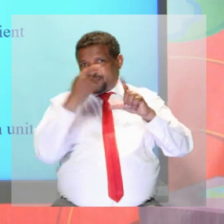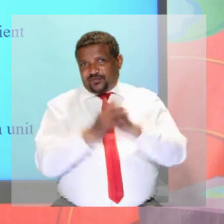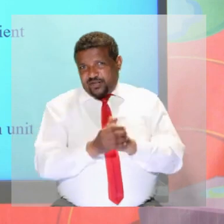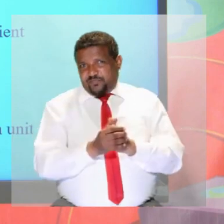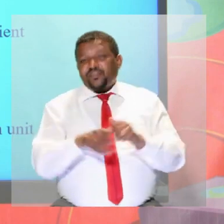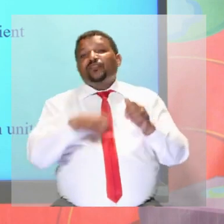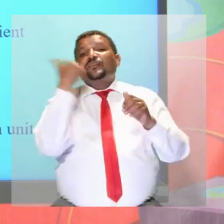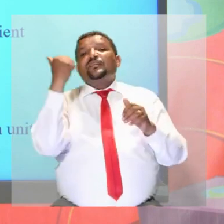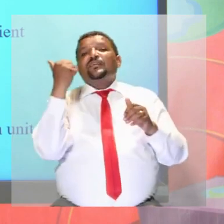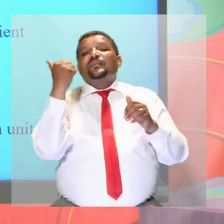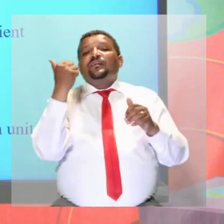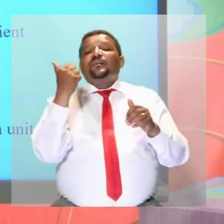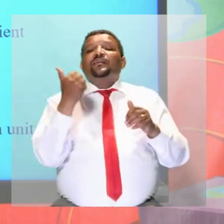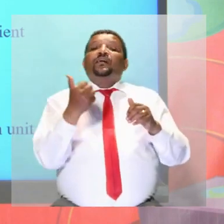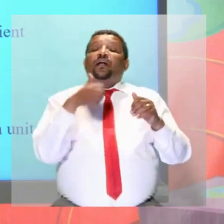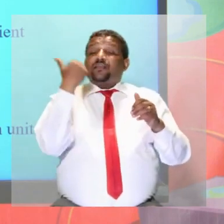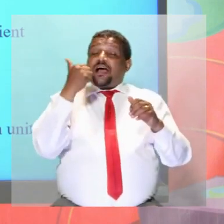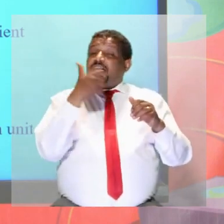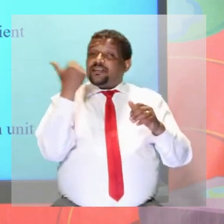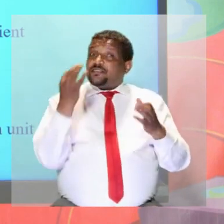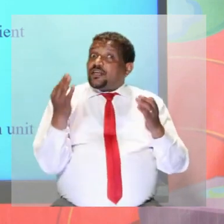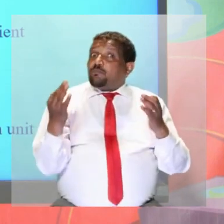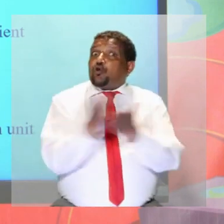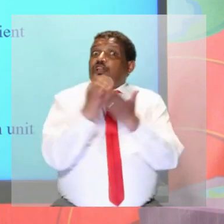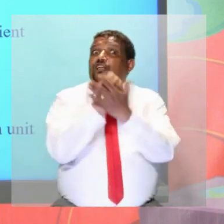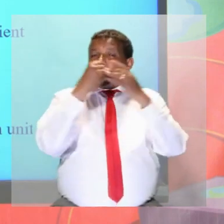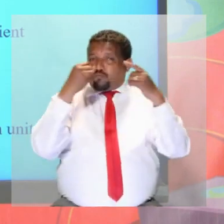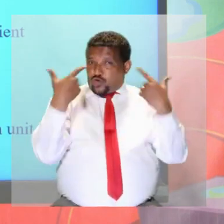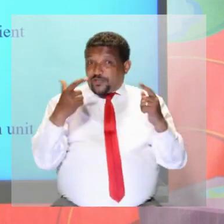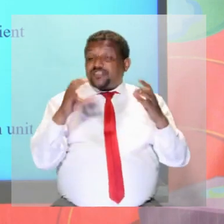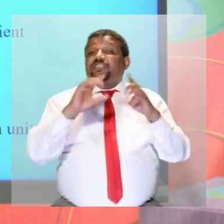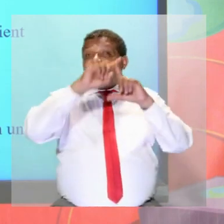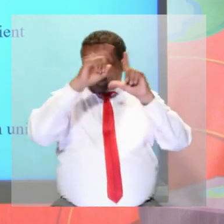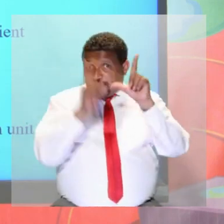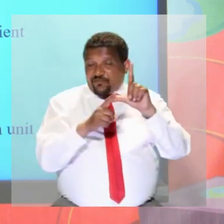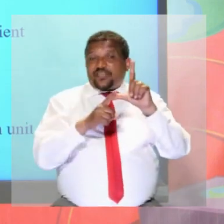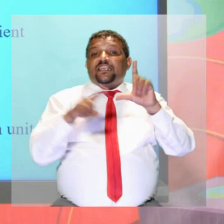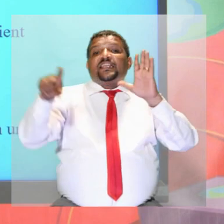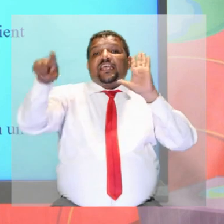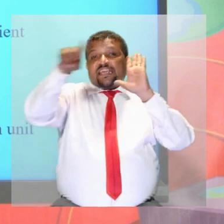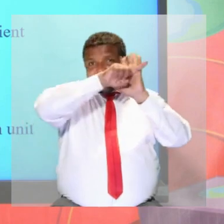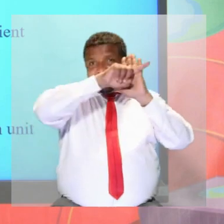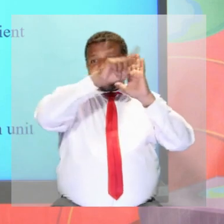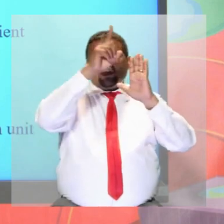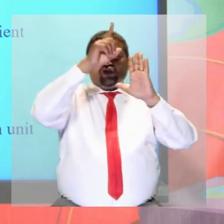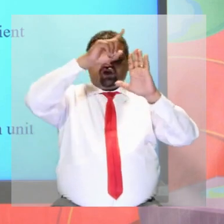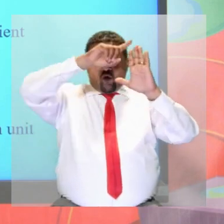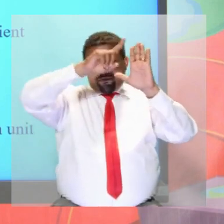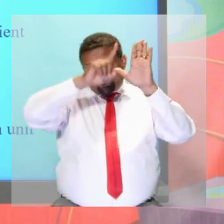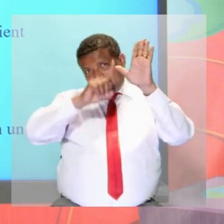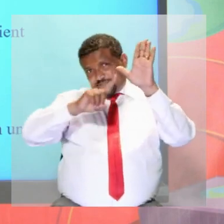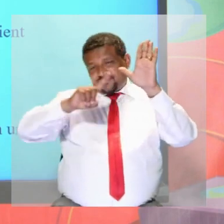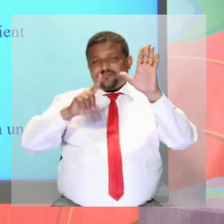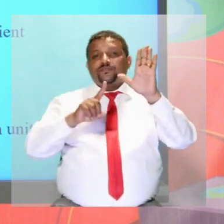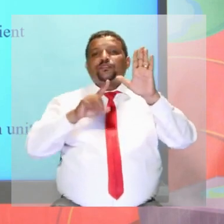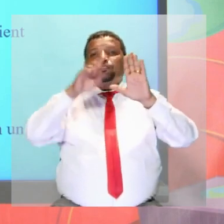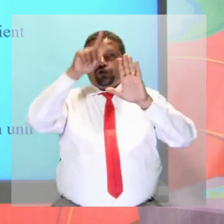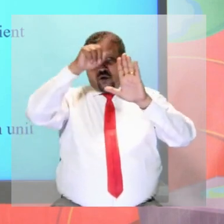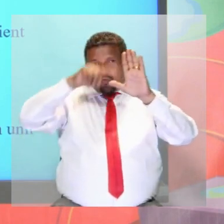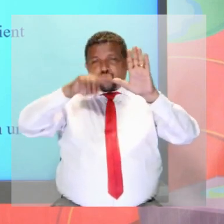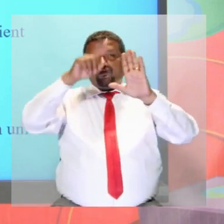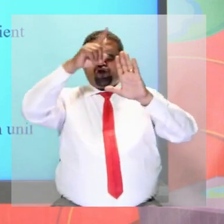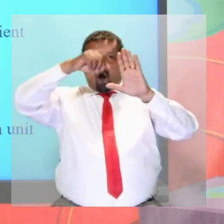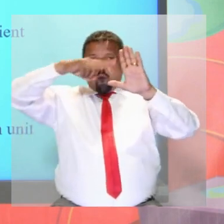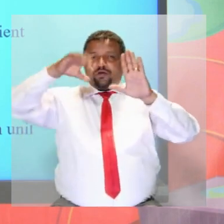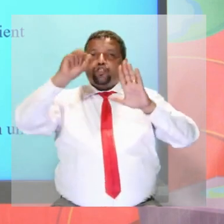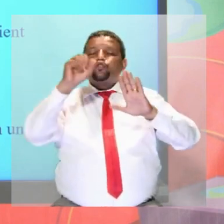the production possibility curve is negatively sloped, or the production possibility curve is downward sloping